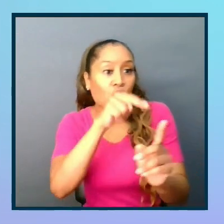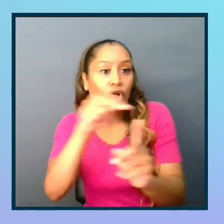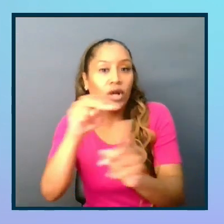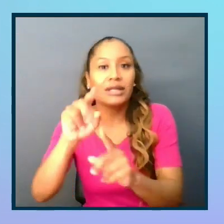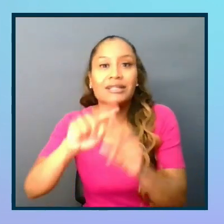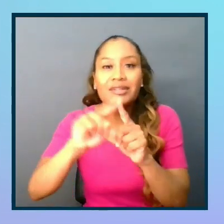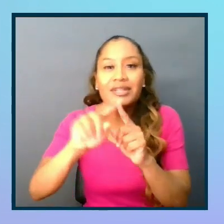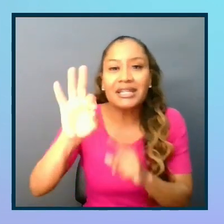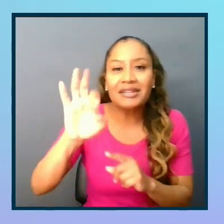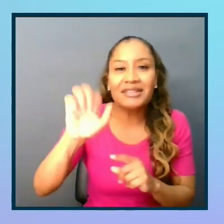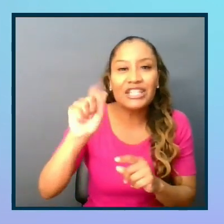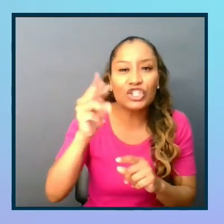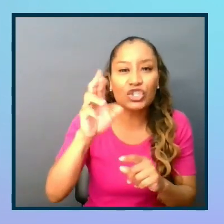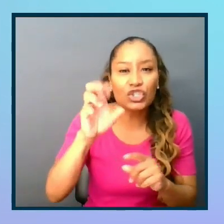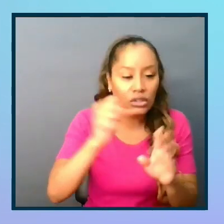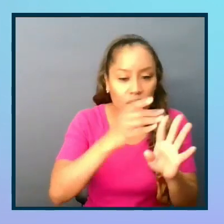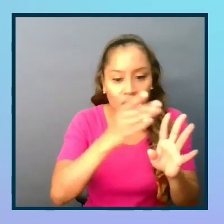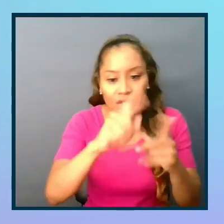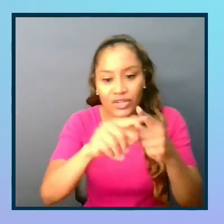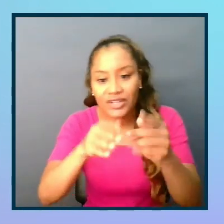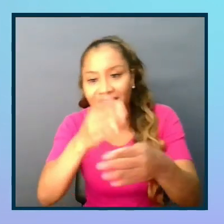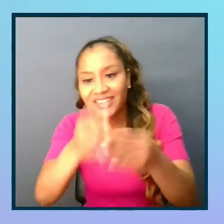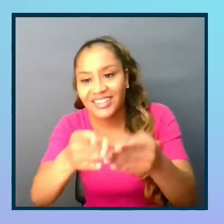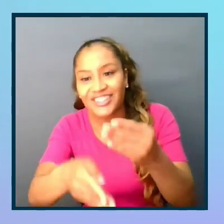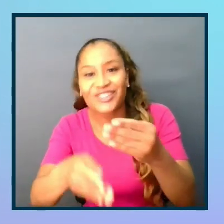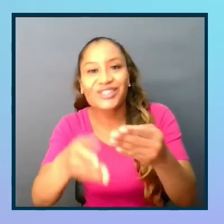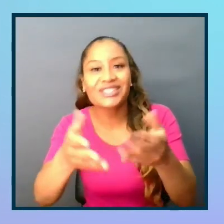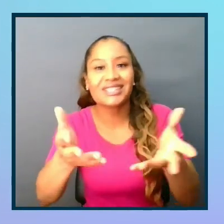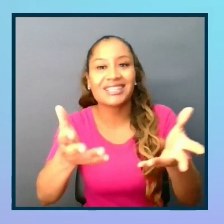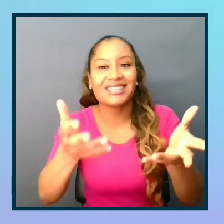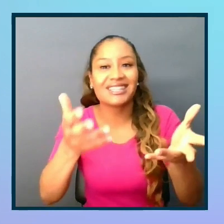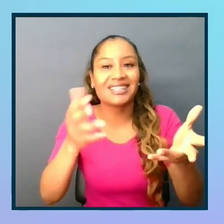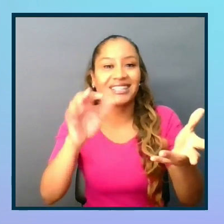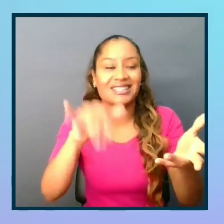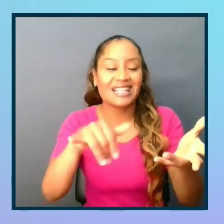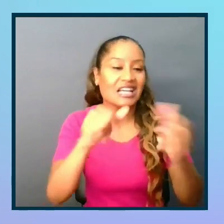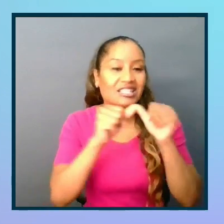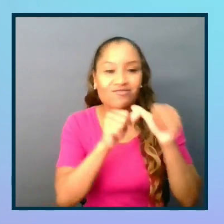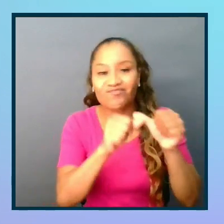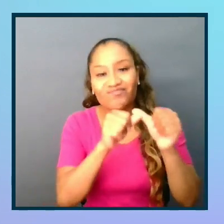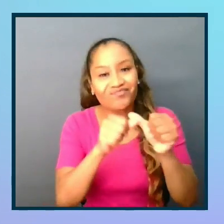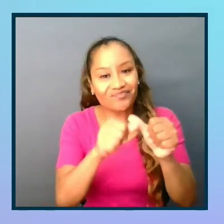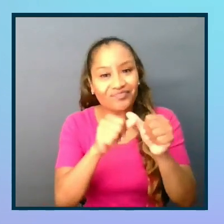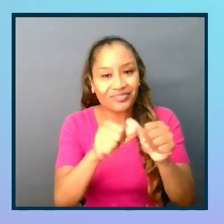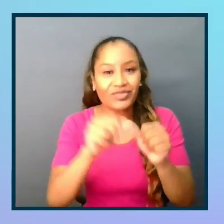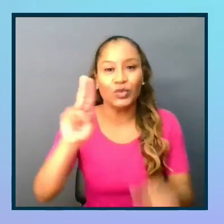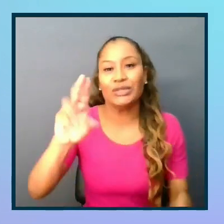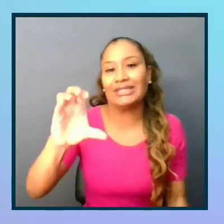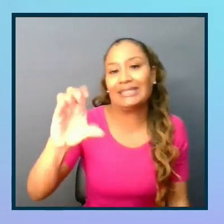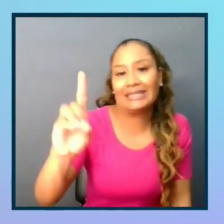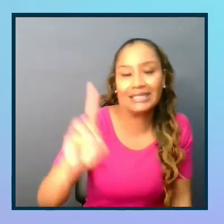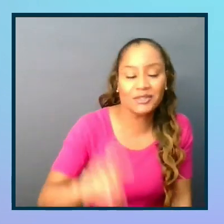to their logical conclusion with continual sort of UCD.